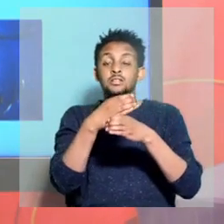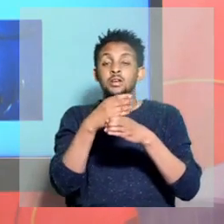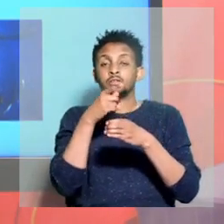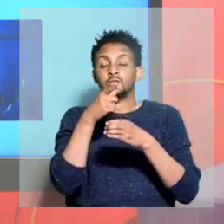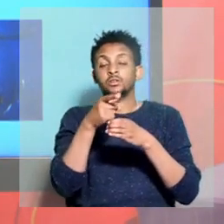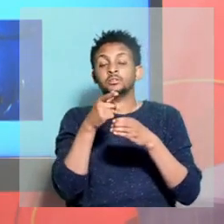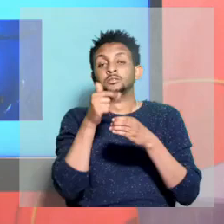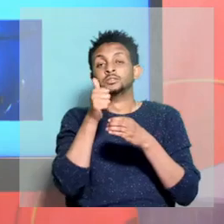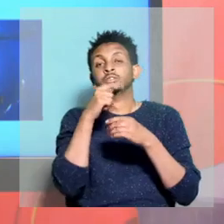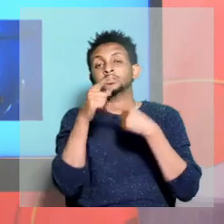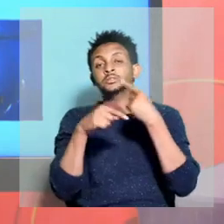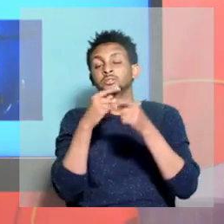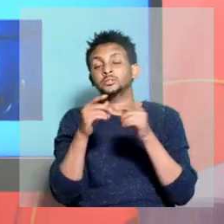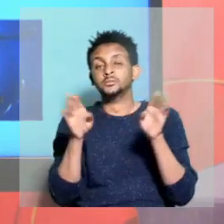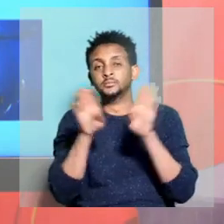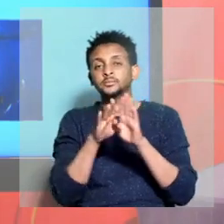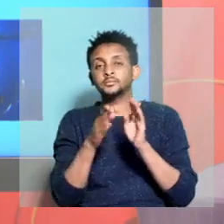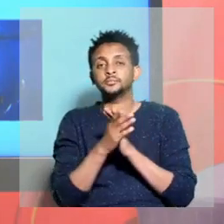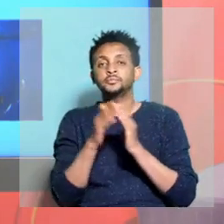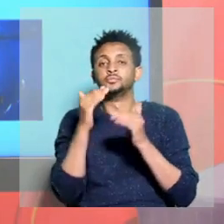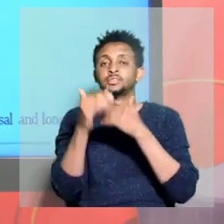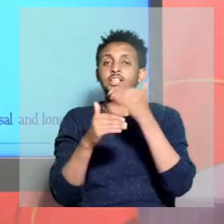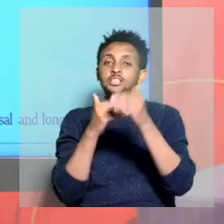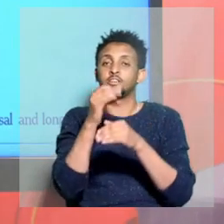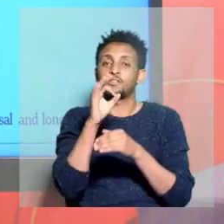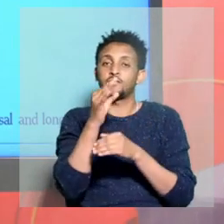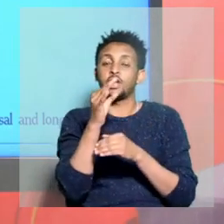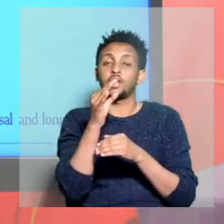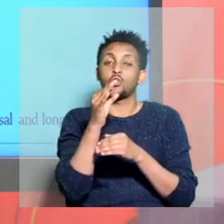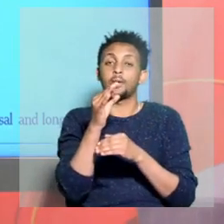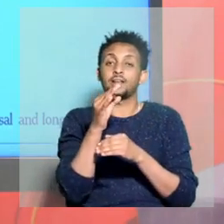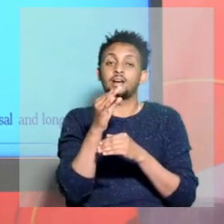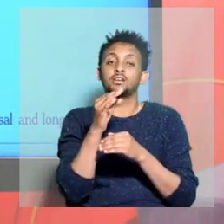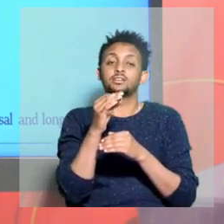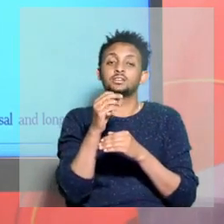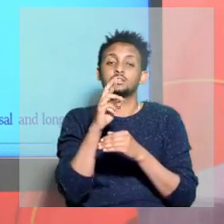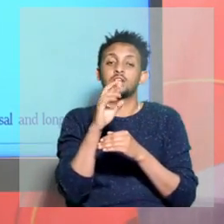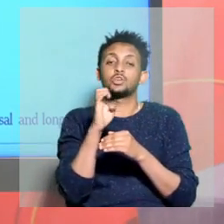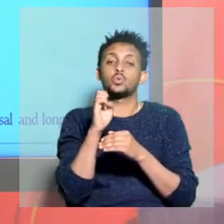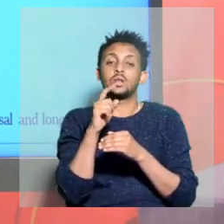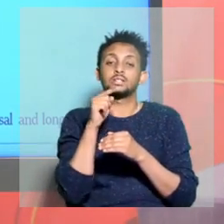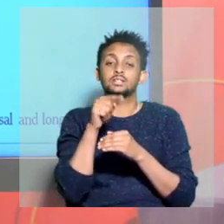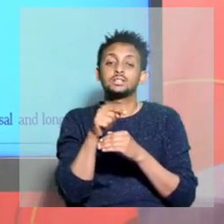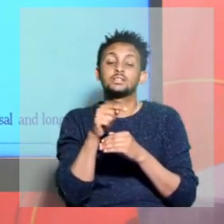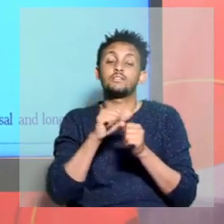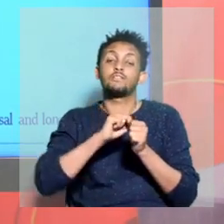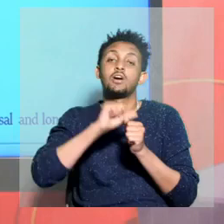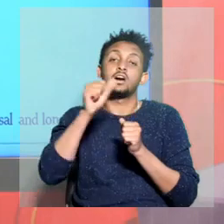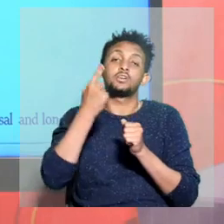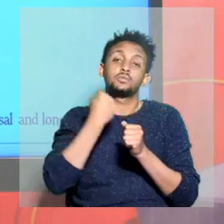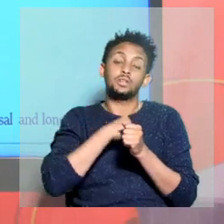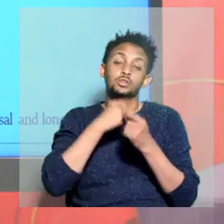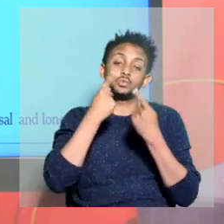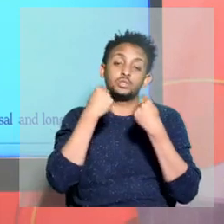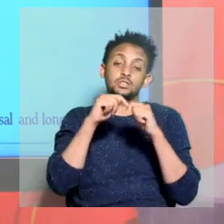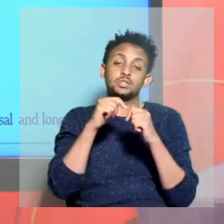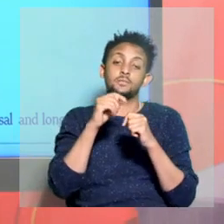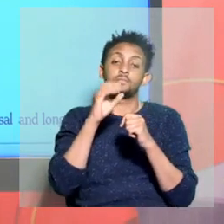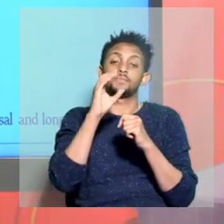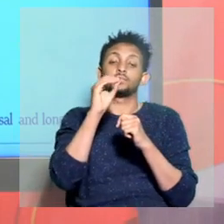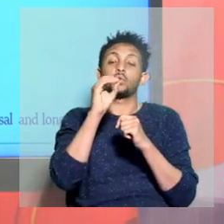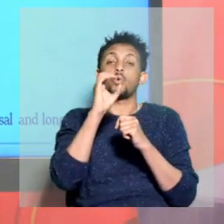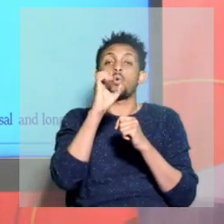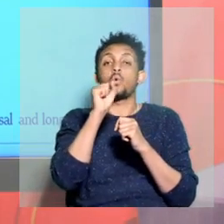amplitude. That's why it's going to be shattered. Such a phenomenon is known to be resonance. So far we have tried to see about